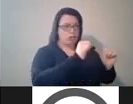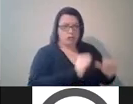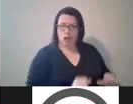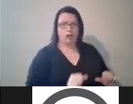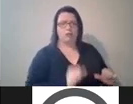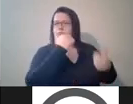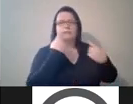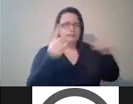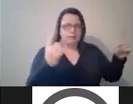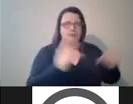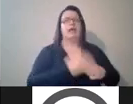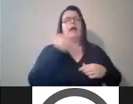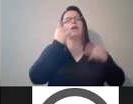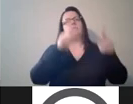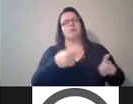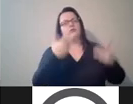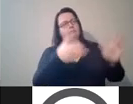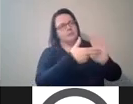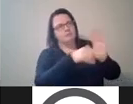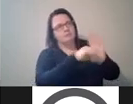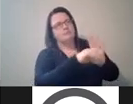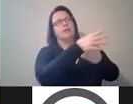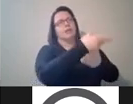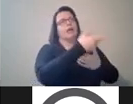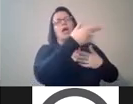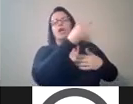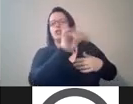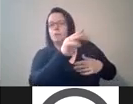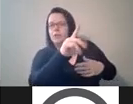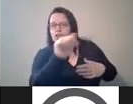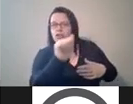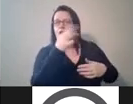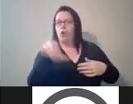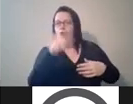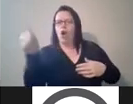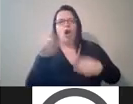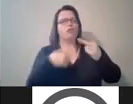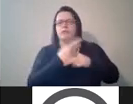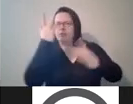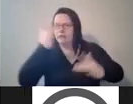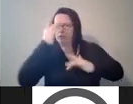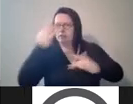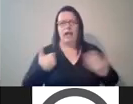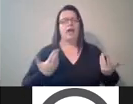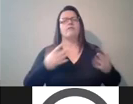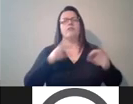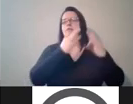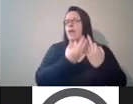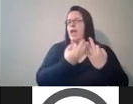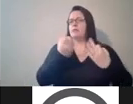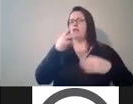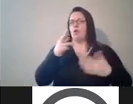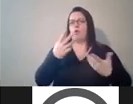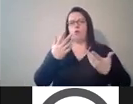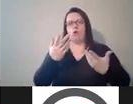has a diagnosis of dementia or some other type of diagnosis, families or caregivers sometimes are quick to ask